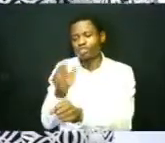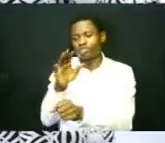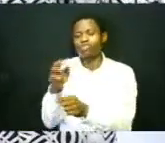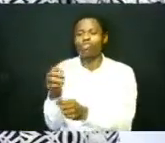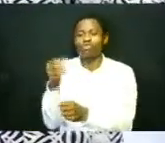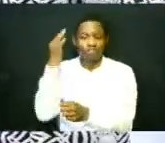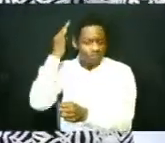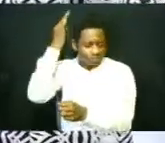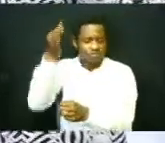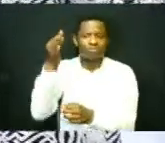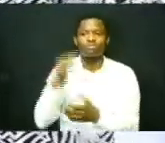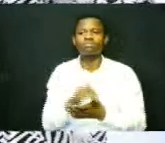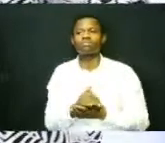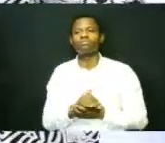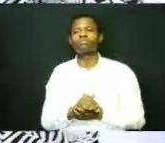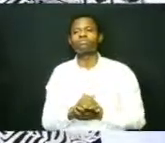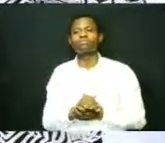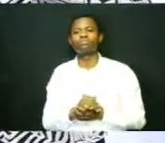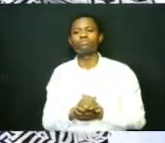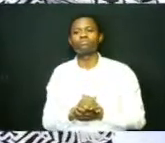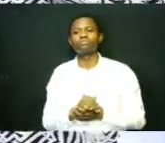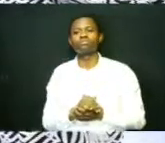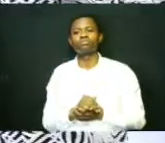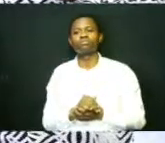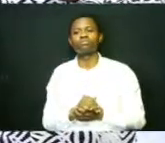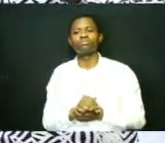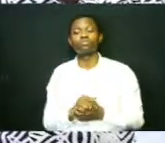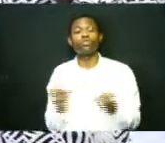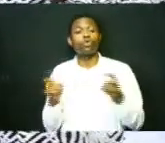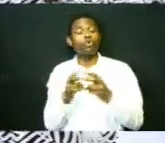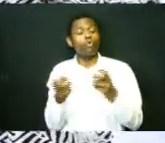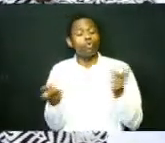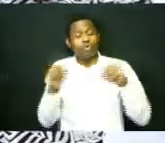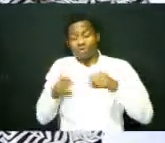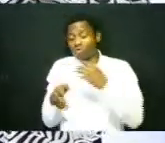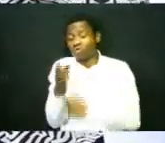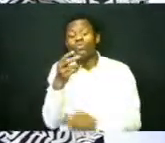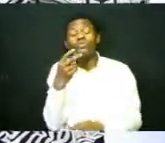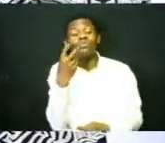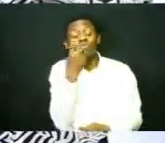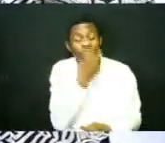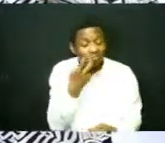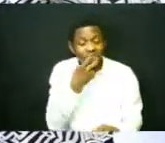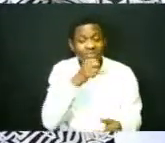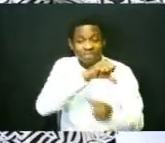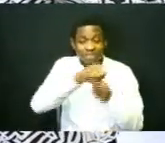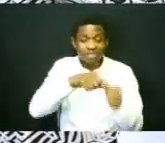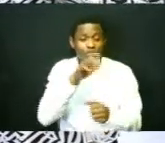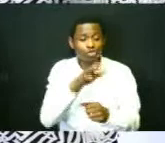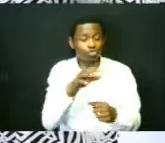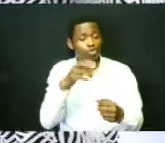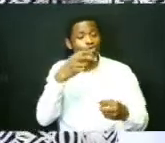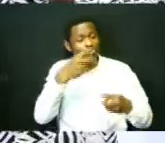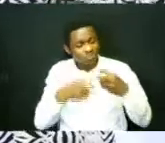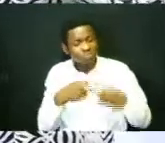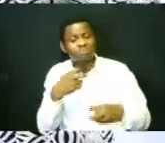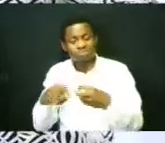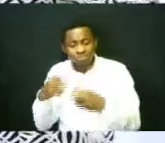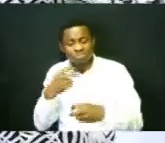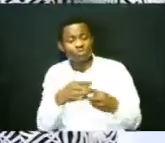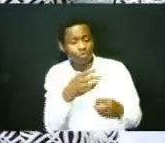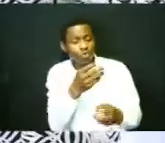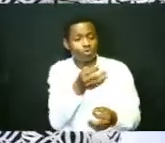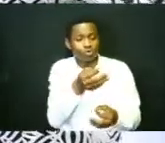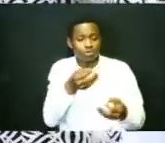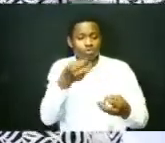wako pie o shebrim. And therefore, when God speaks into your situation, all you have to do is to obey and follow.